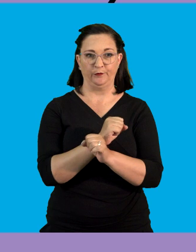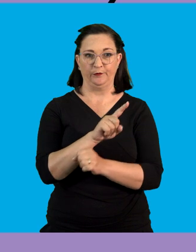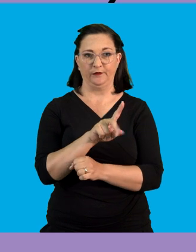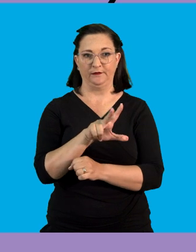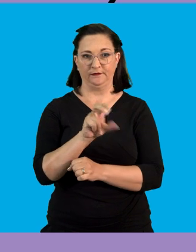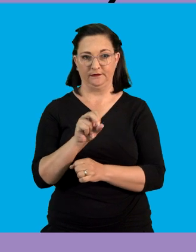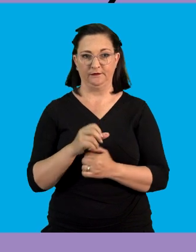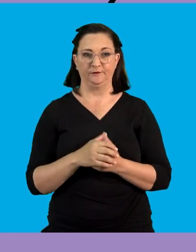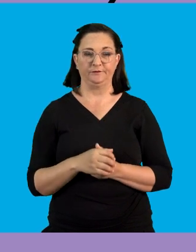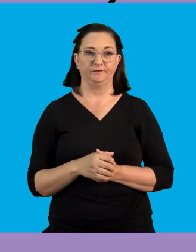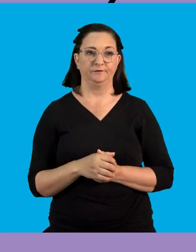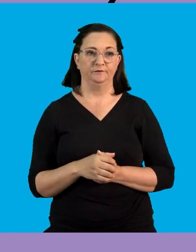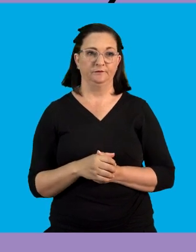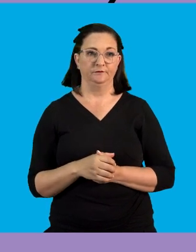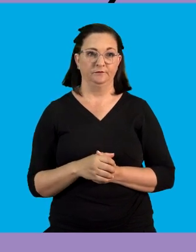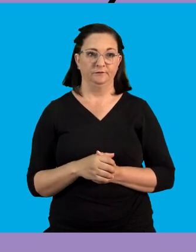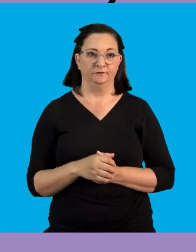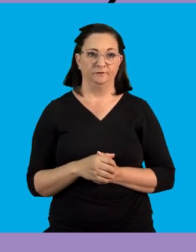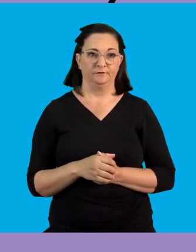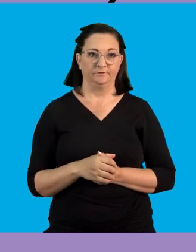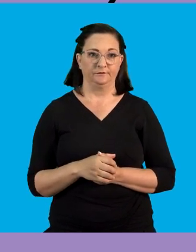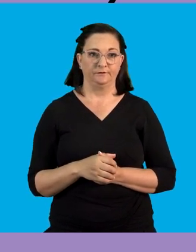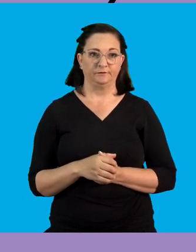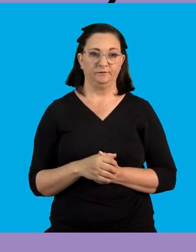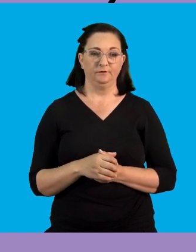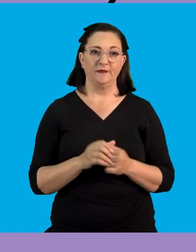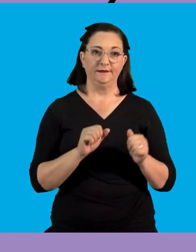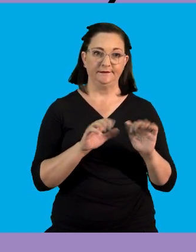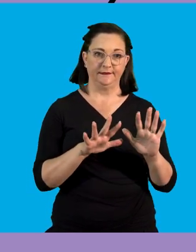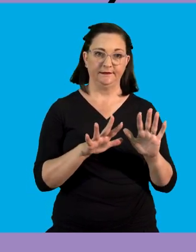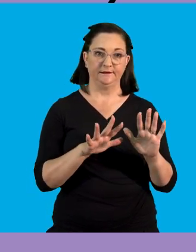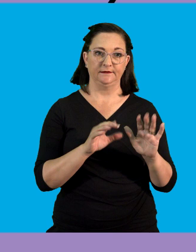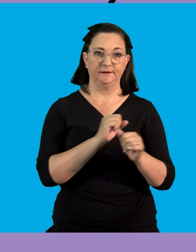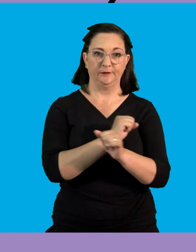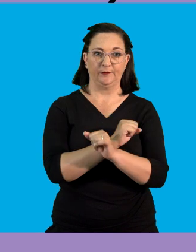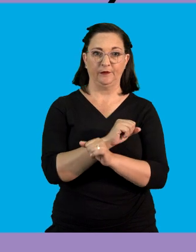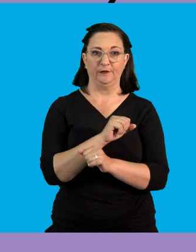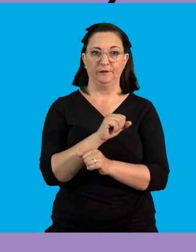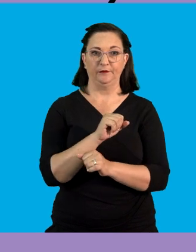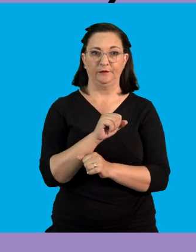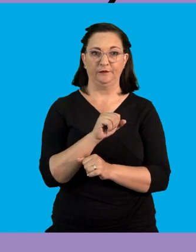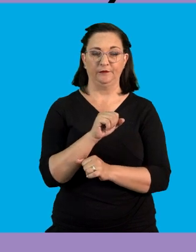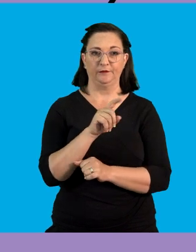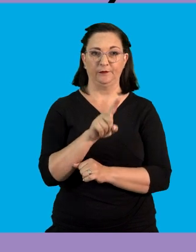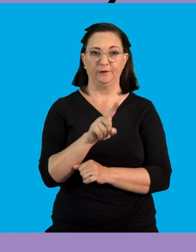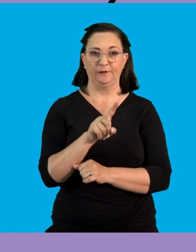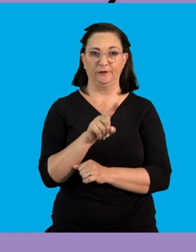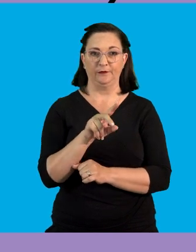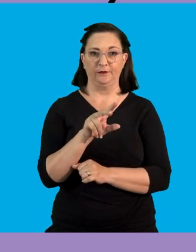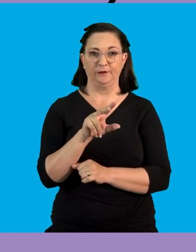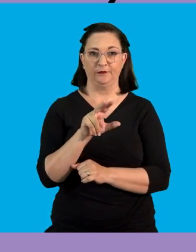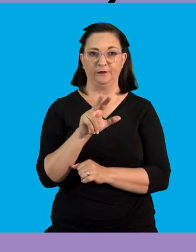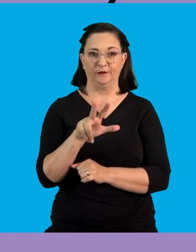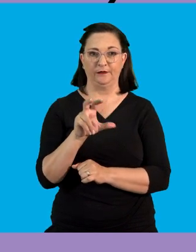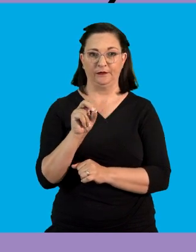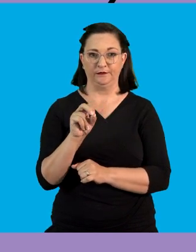way. It will be 12 sides minus 2 multiplied by 180 degrees, which is